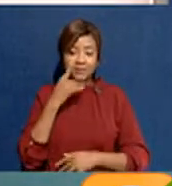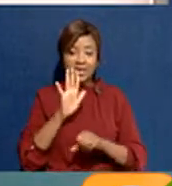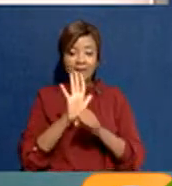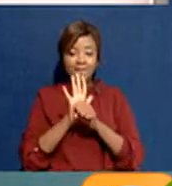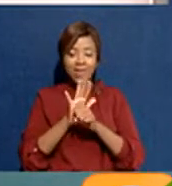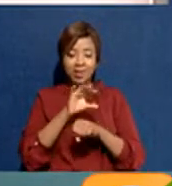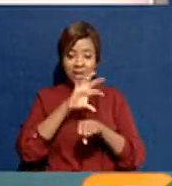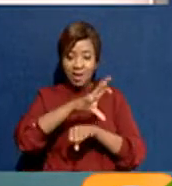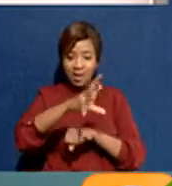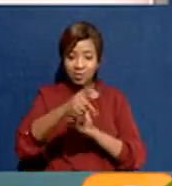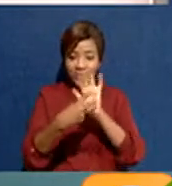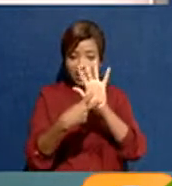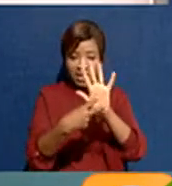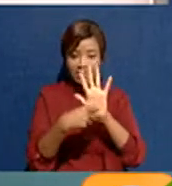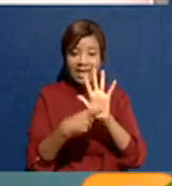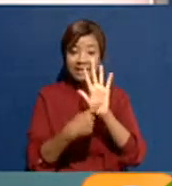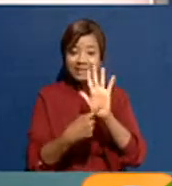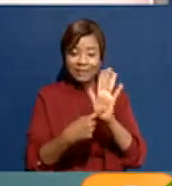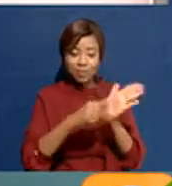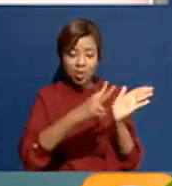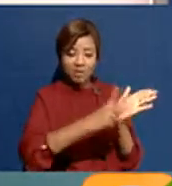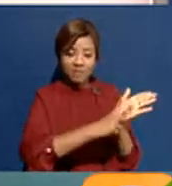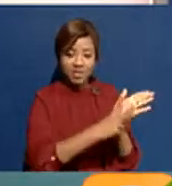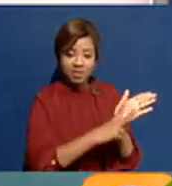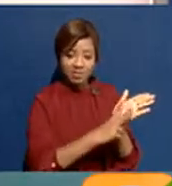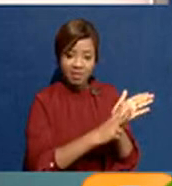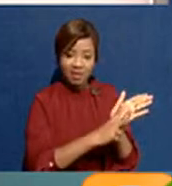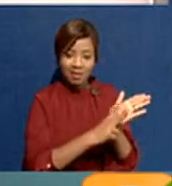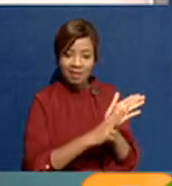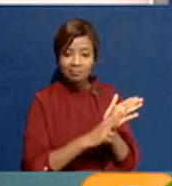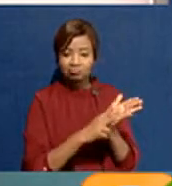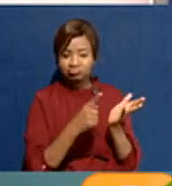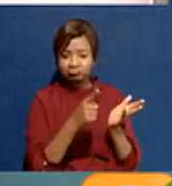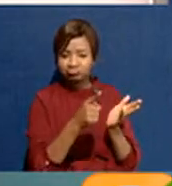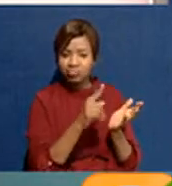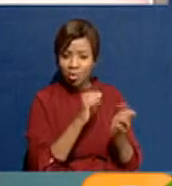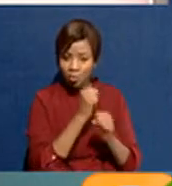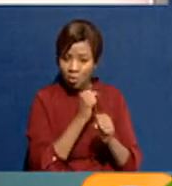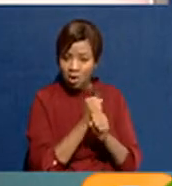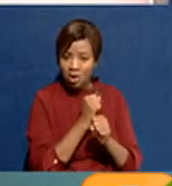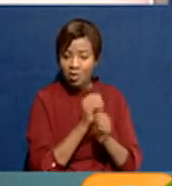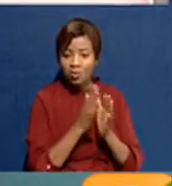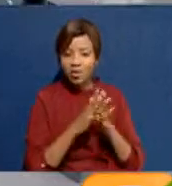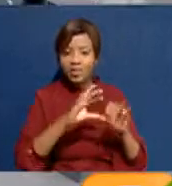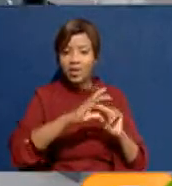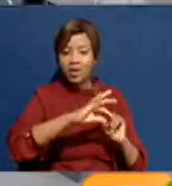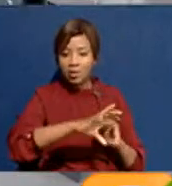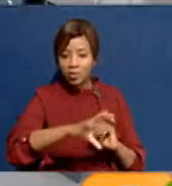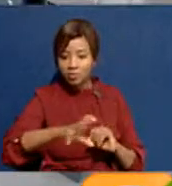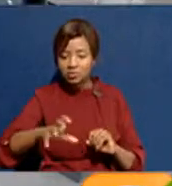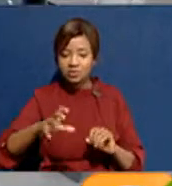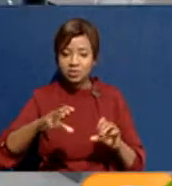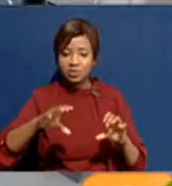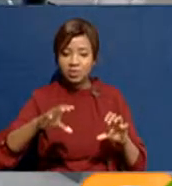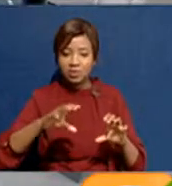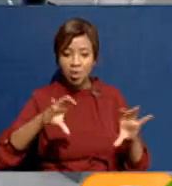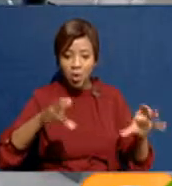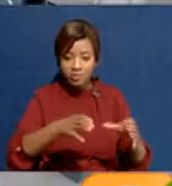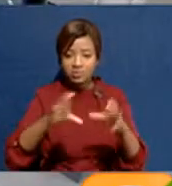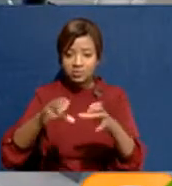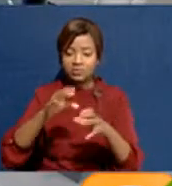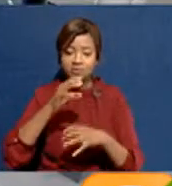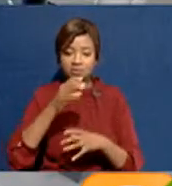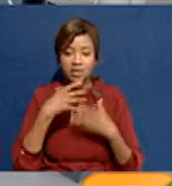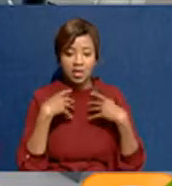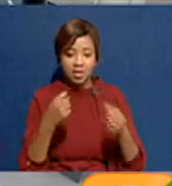Vihiga. And how else can other counties tap into that existing resource? Okay. I think I will